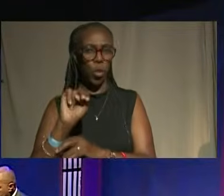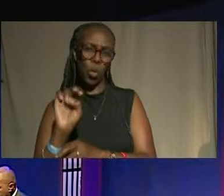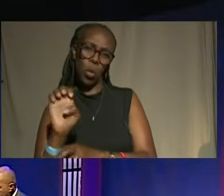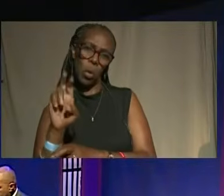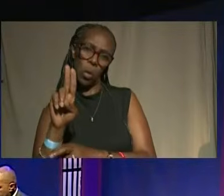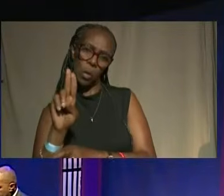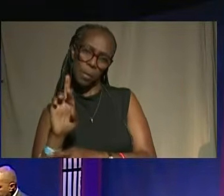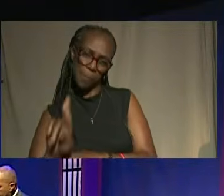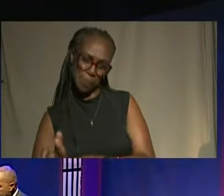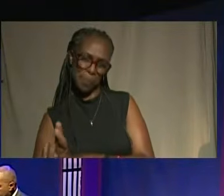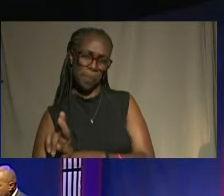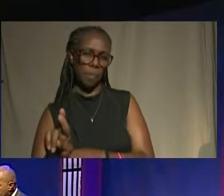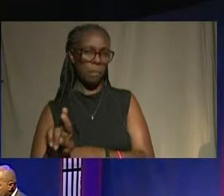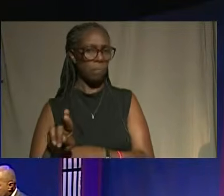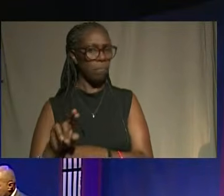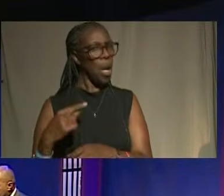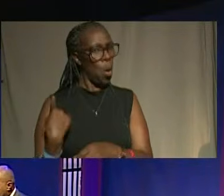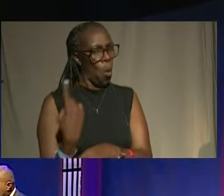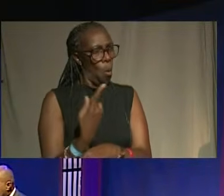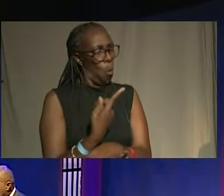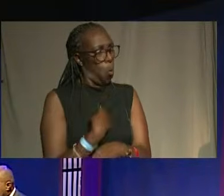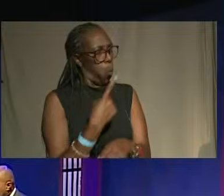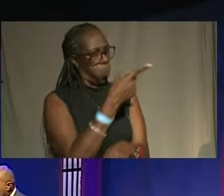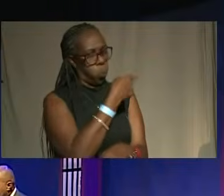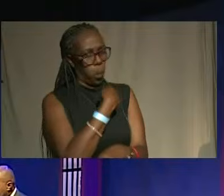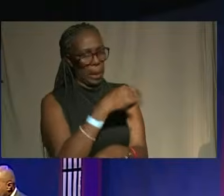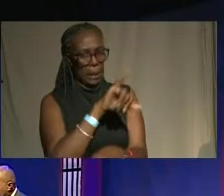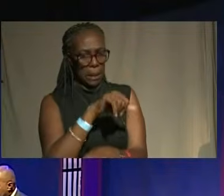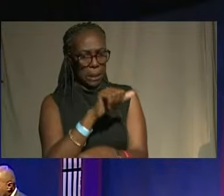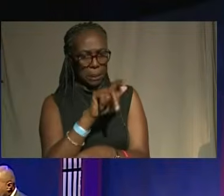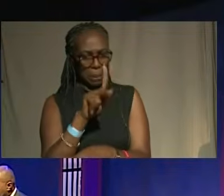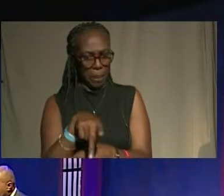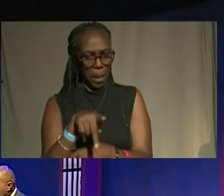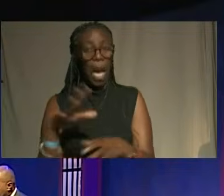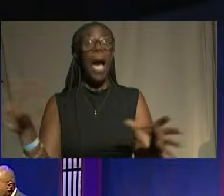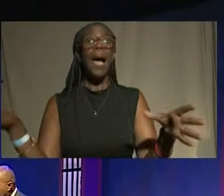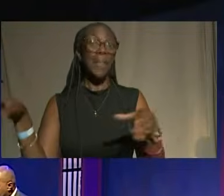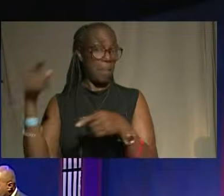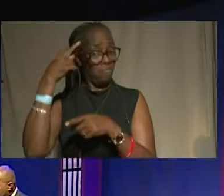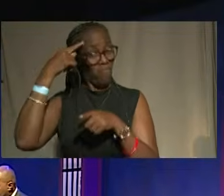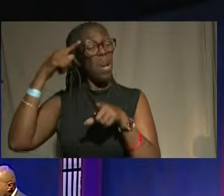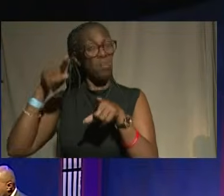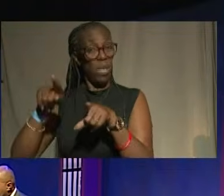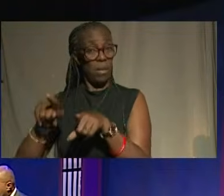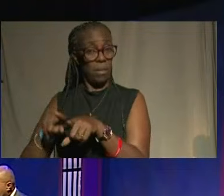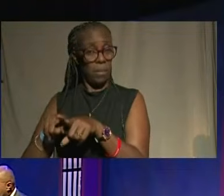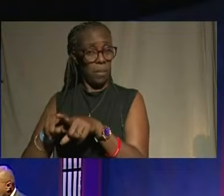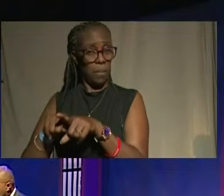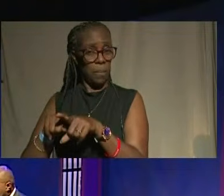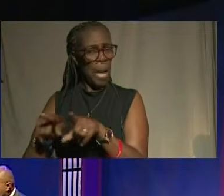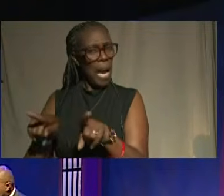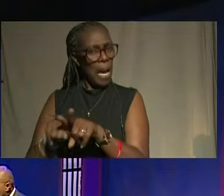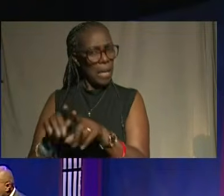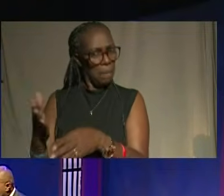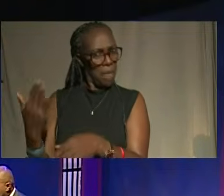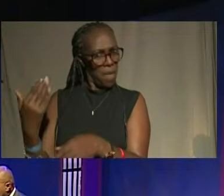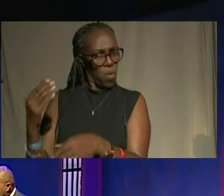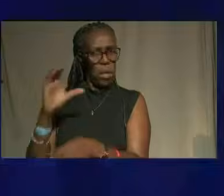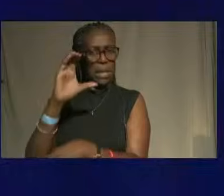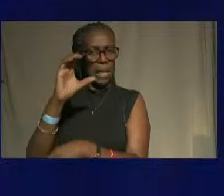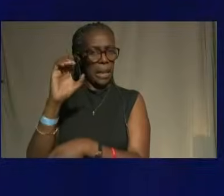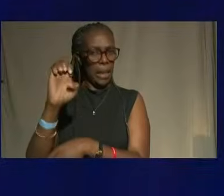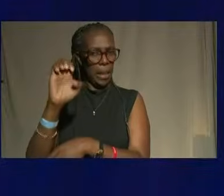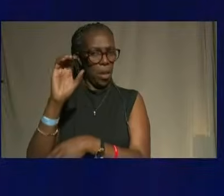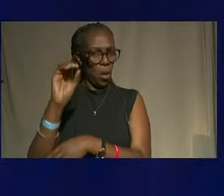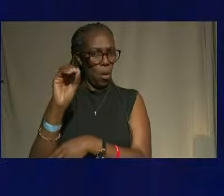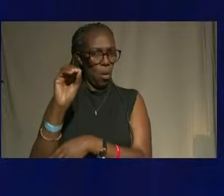We wholeheartedly agree. As a matter of fact, as a former CEO of a financial institution in Jamaica, I can say it's a problem that we